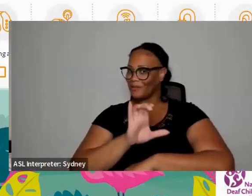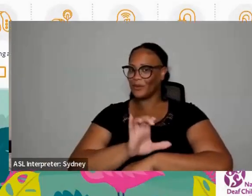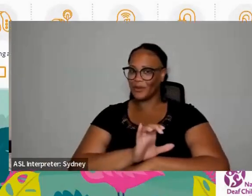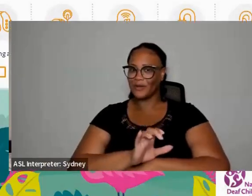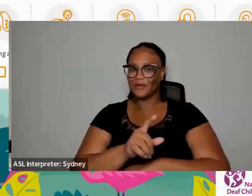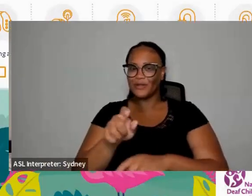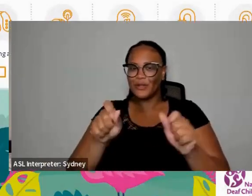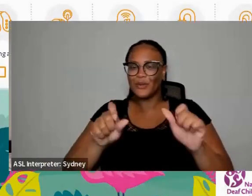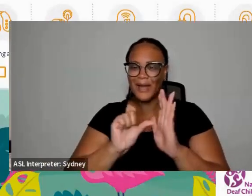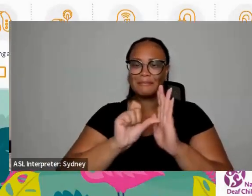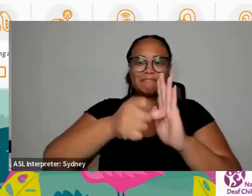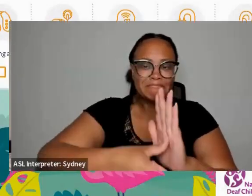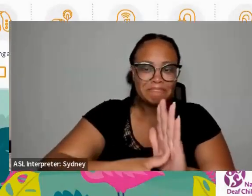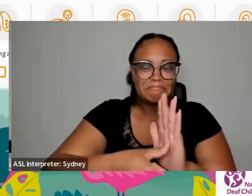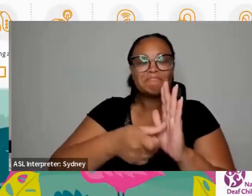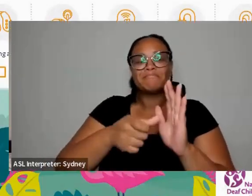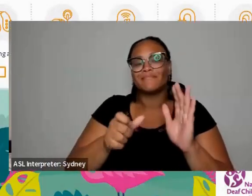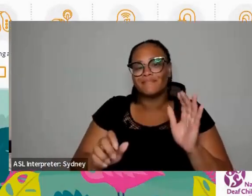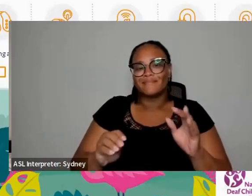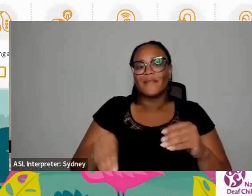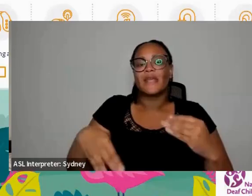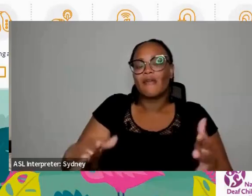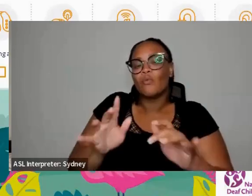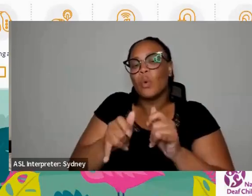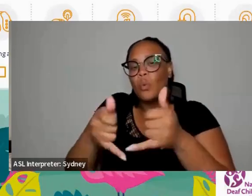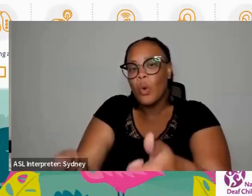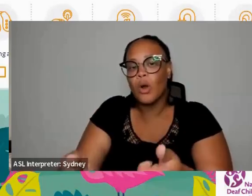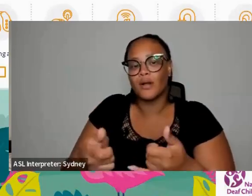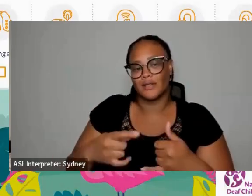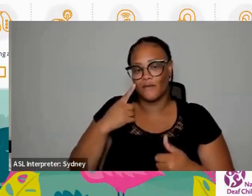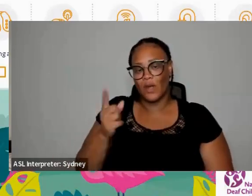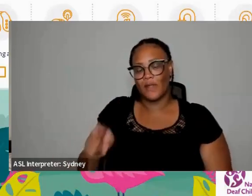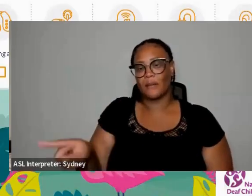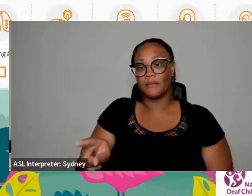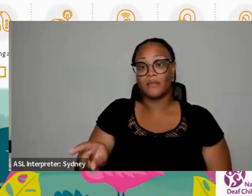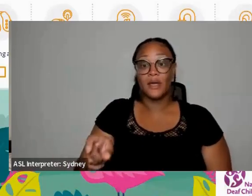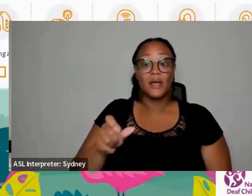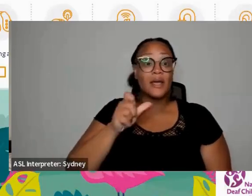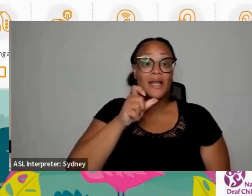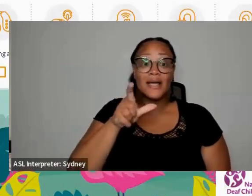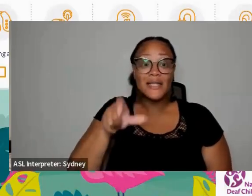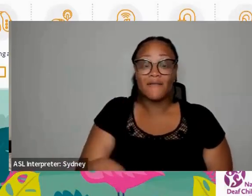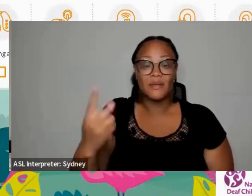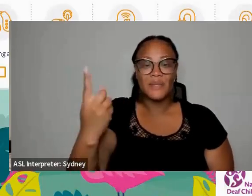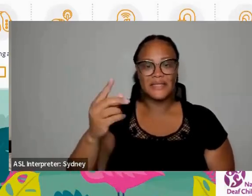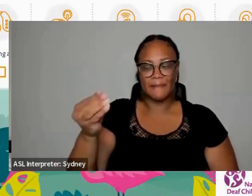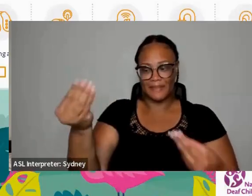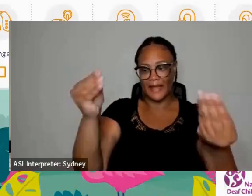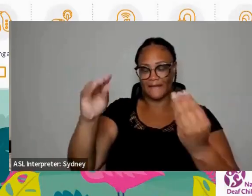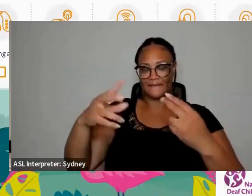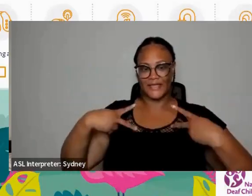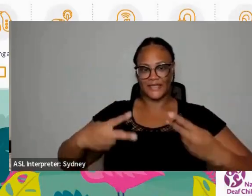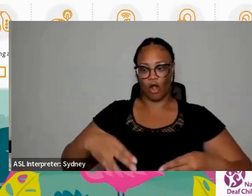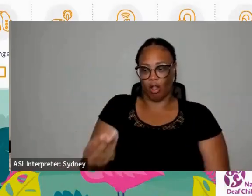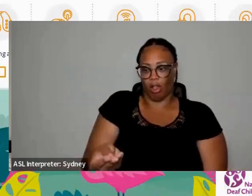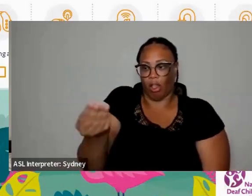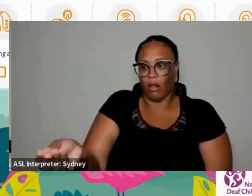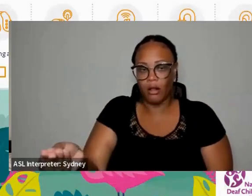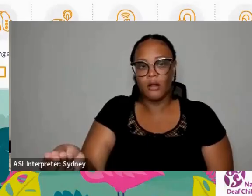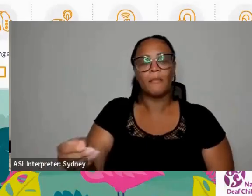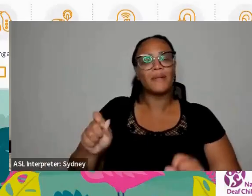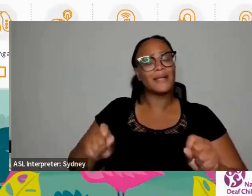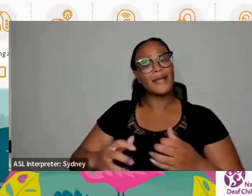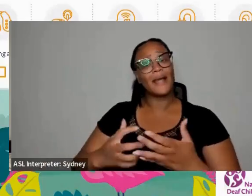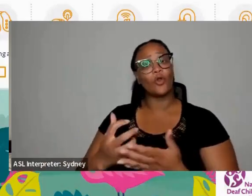like that, or different little rewards for them. That doesn't have to be a tangible item, but can be earning time on something